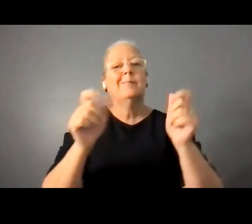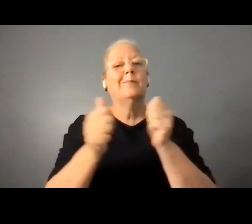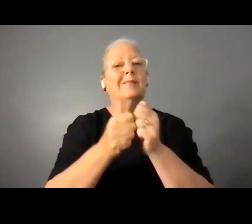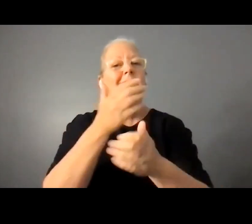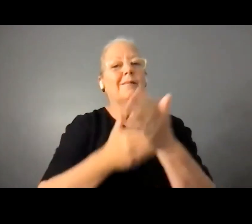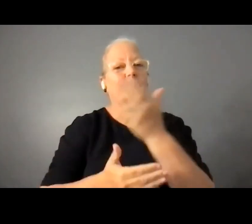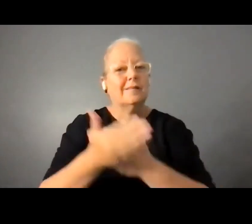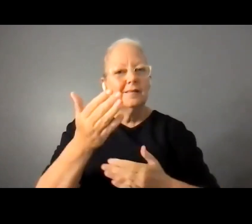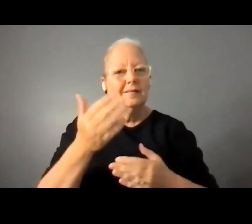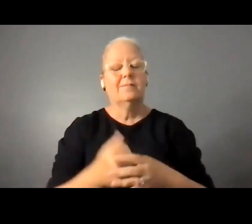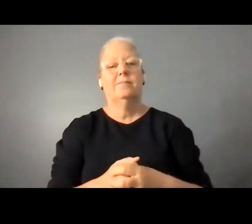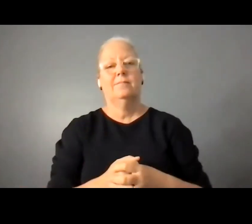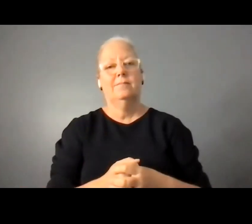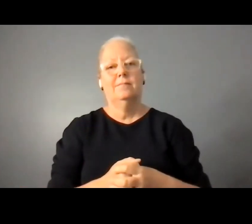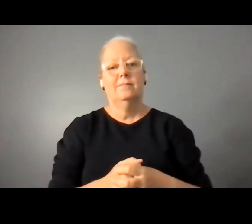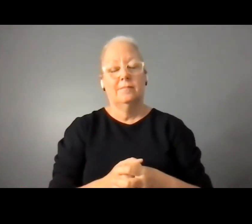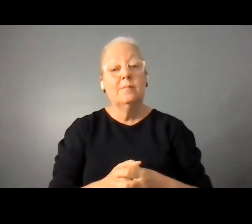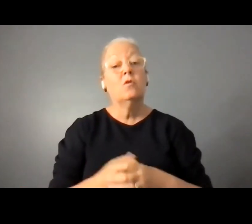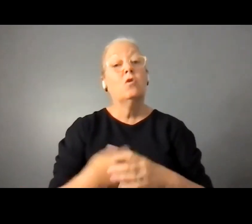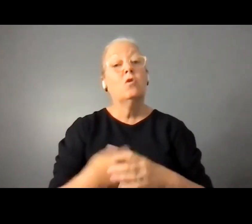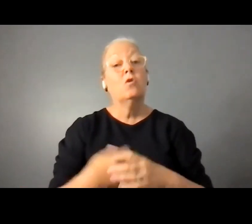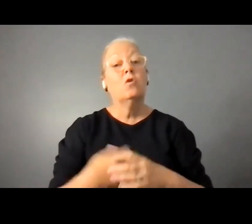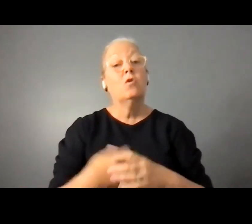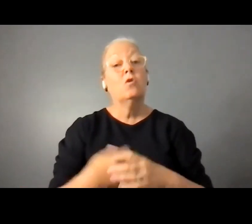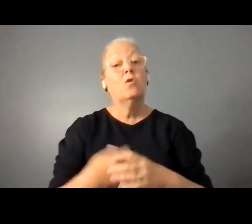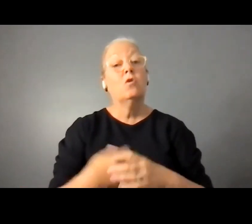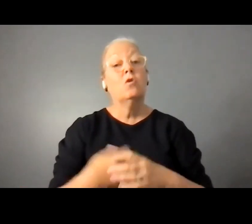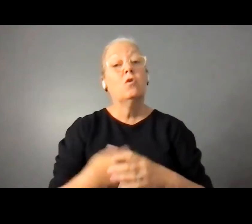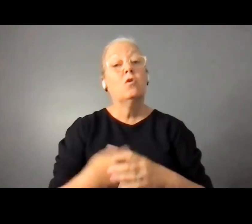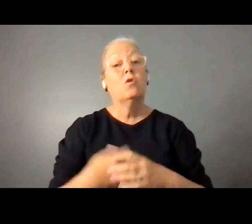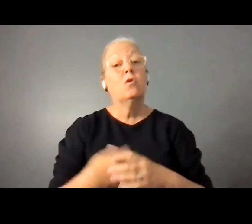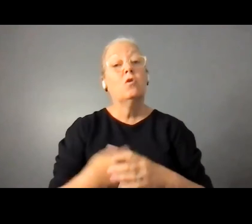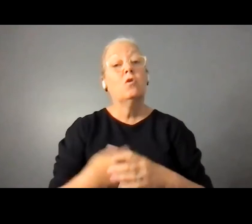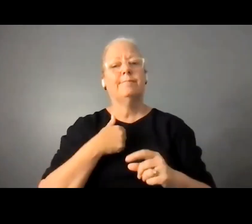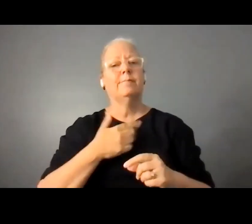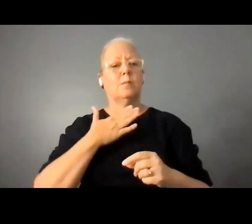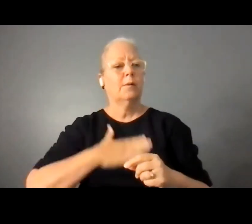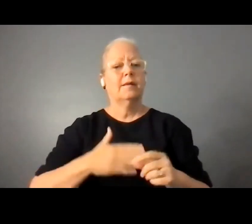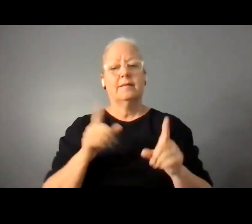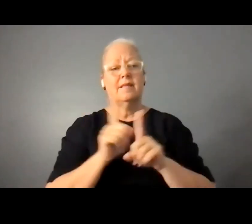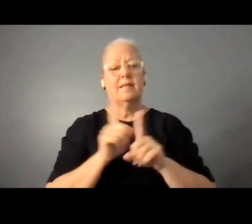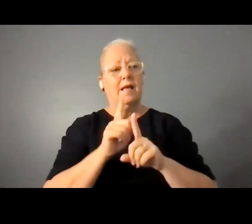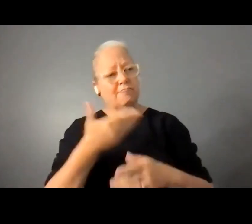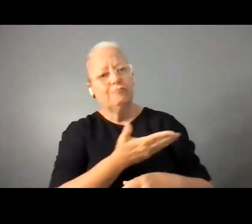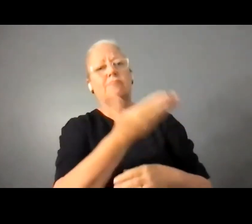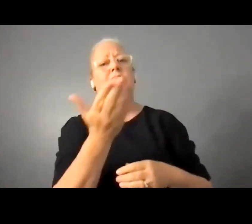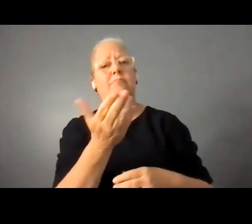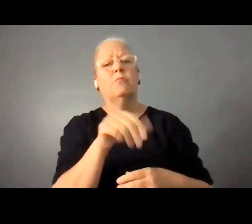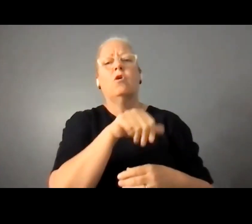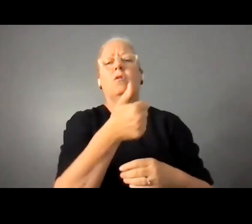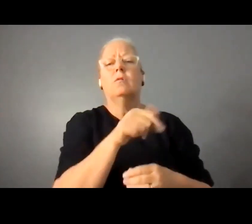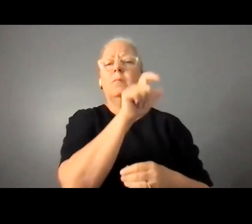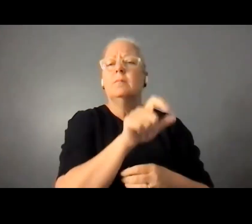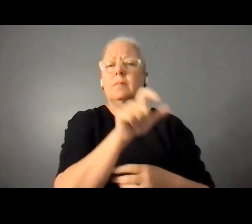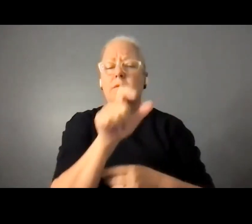and also able persons to fill